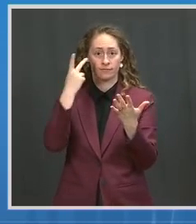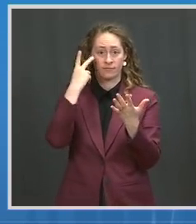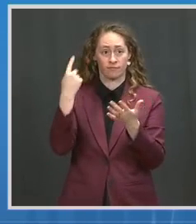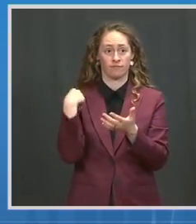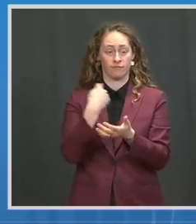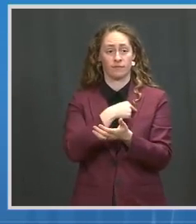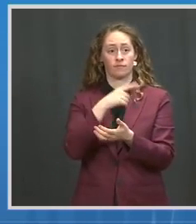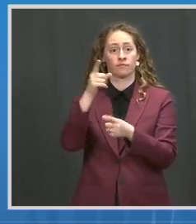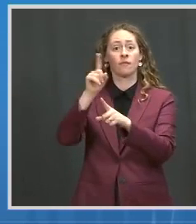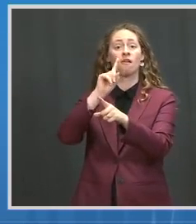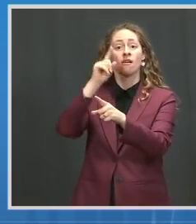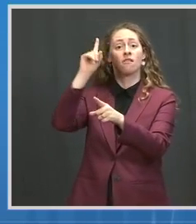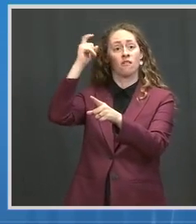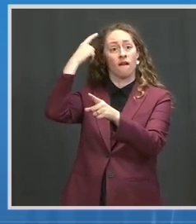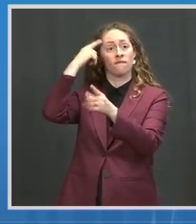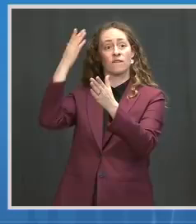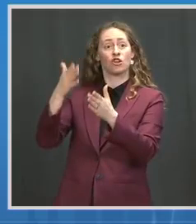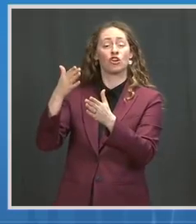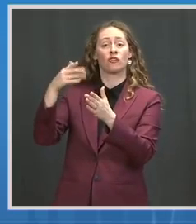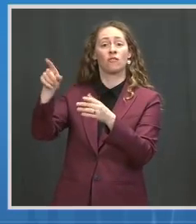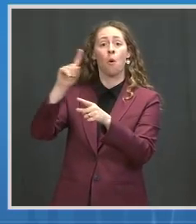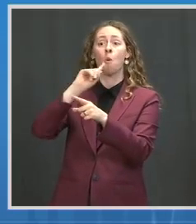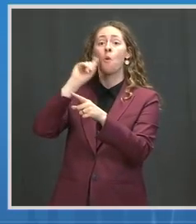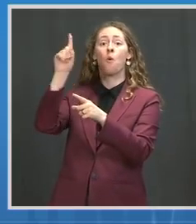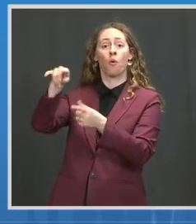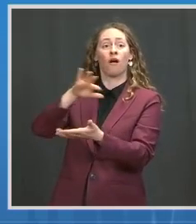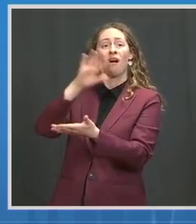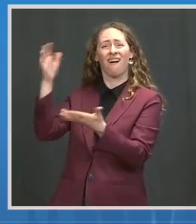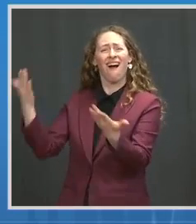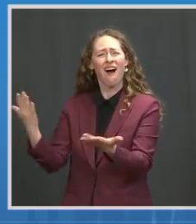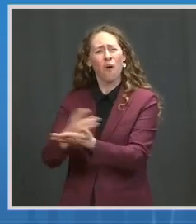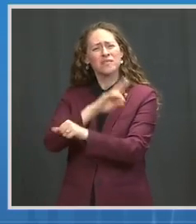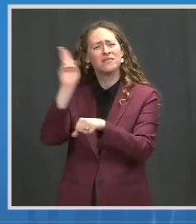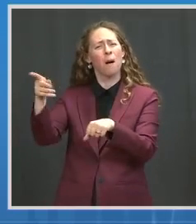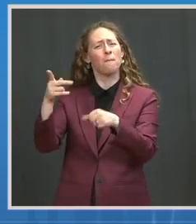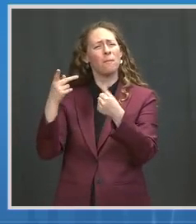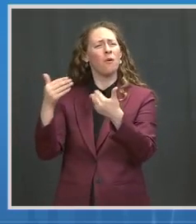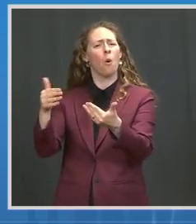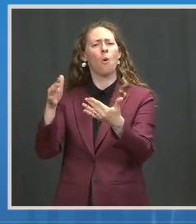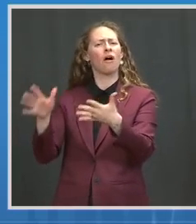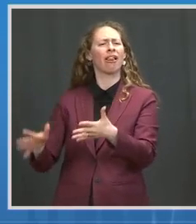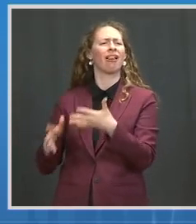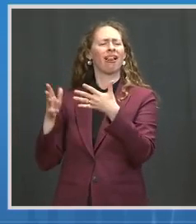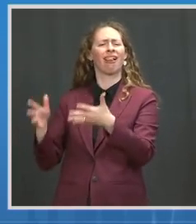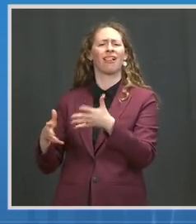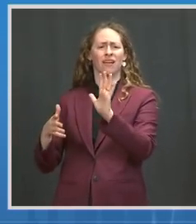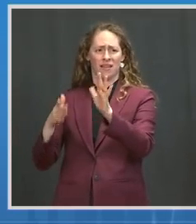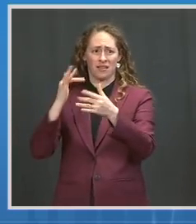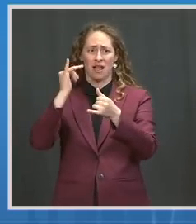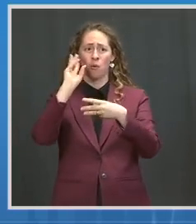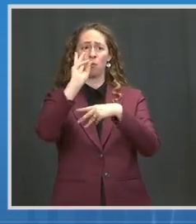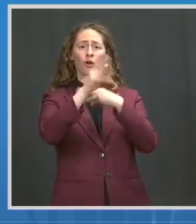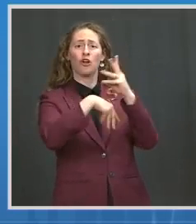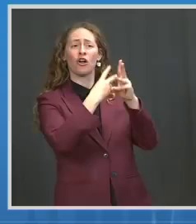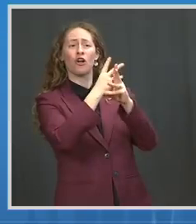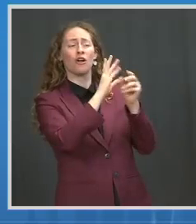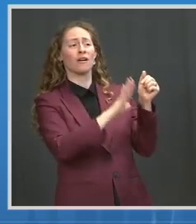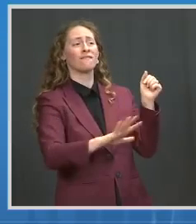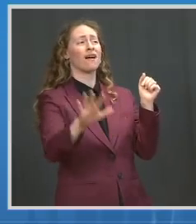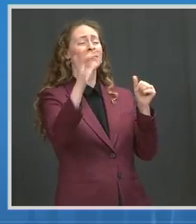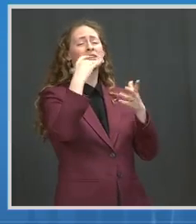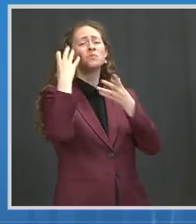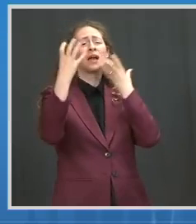in a state gets used. There are plenty of people across the country in every state that still haven't been vaccinated, that